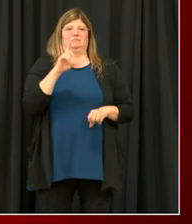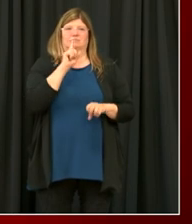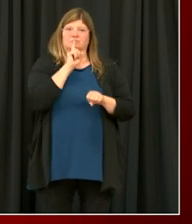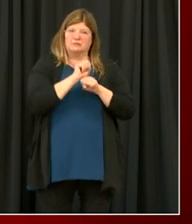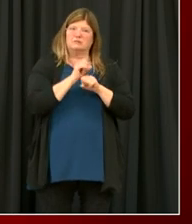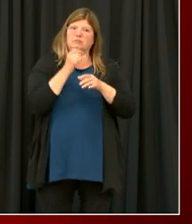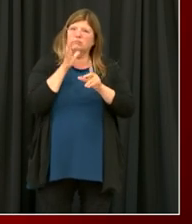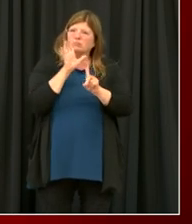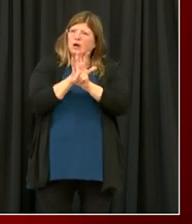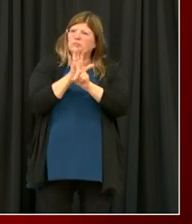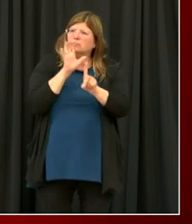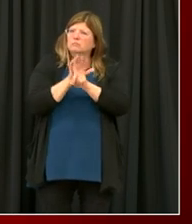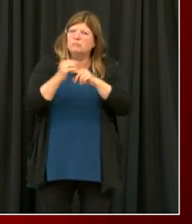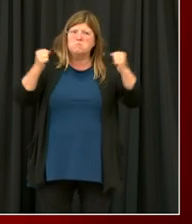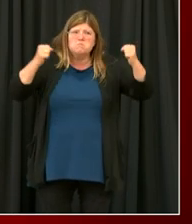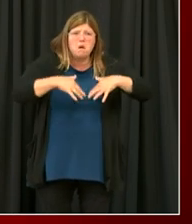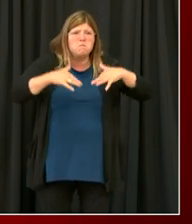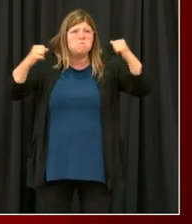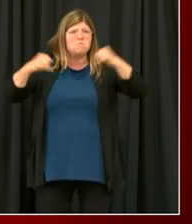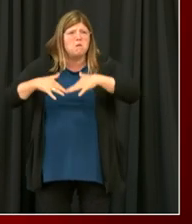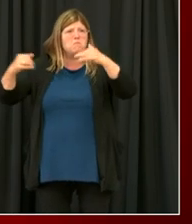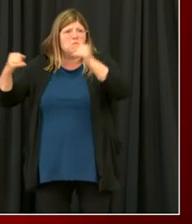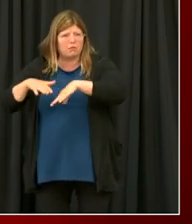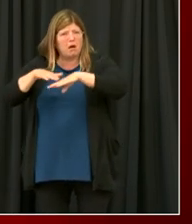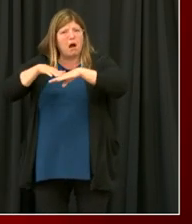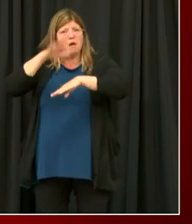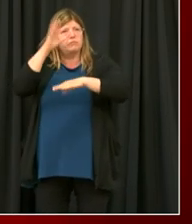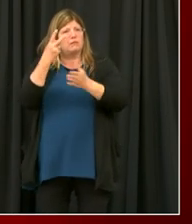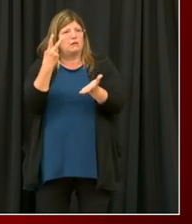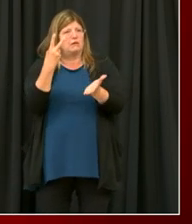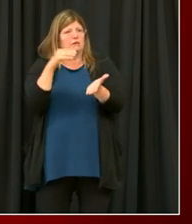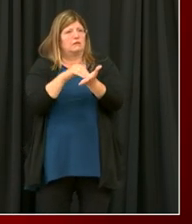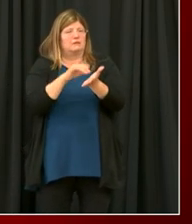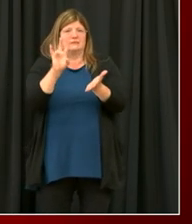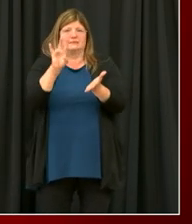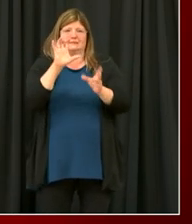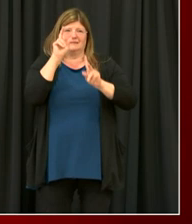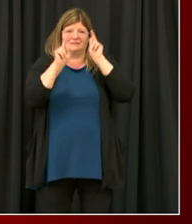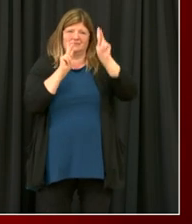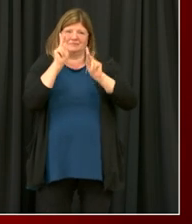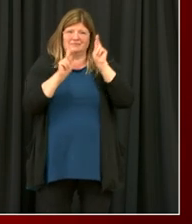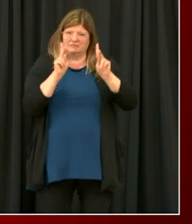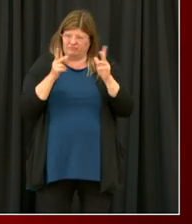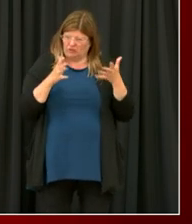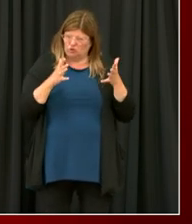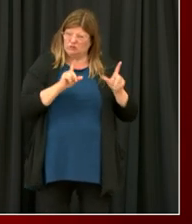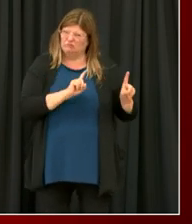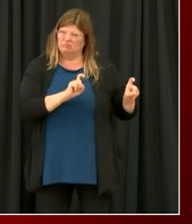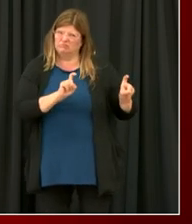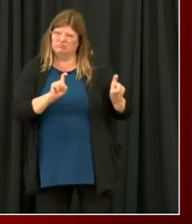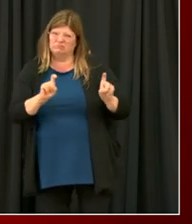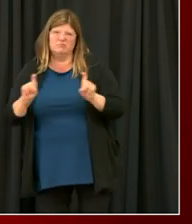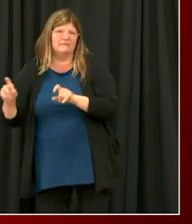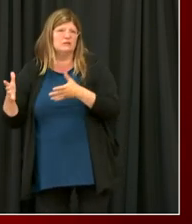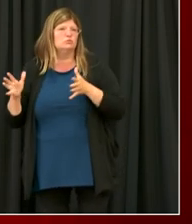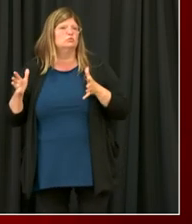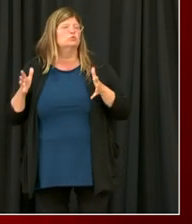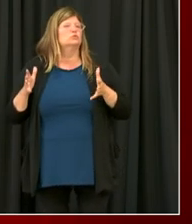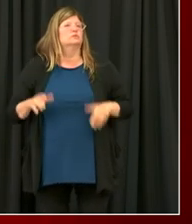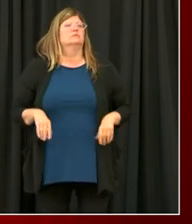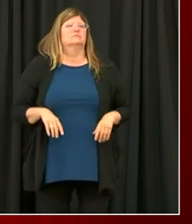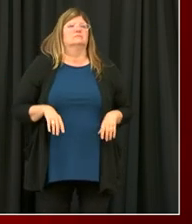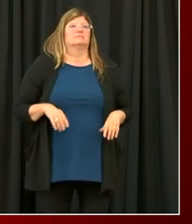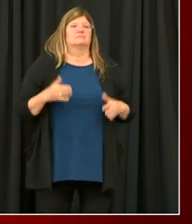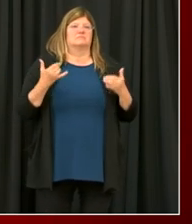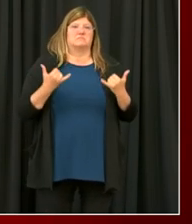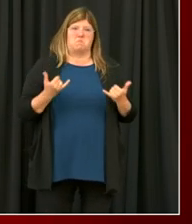and already more than 2,700 people have been tested at a firehouse. The success